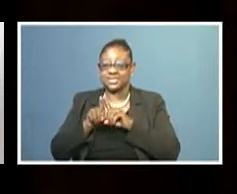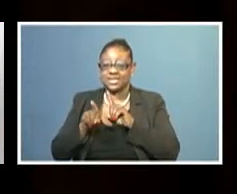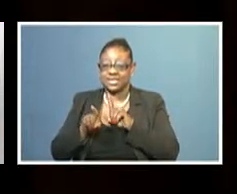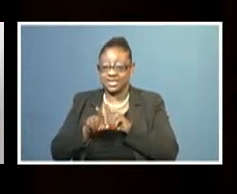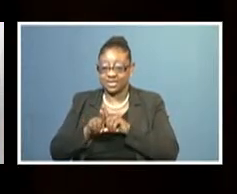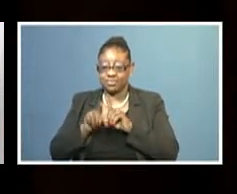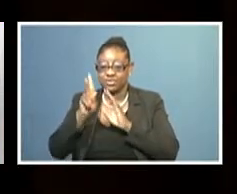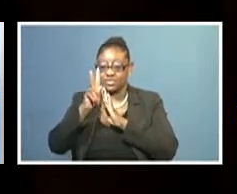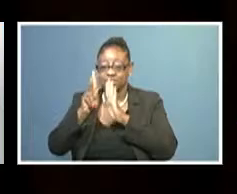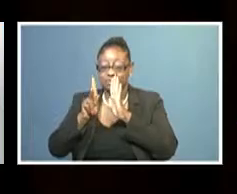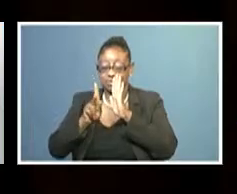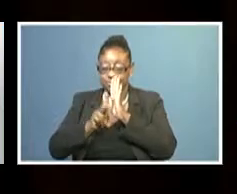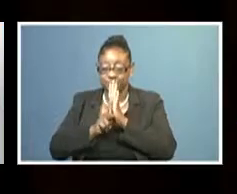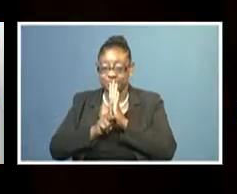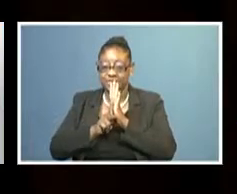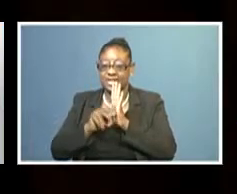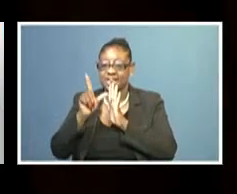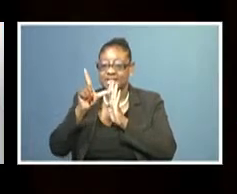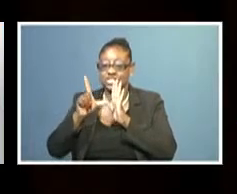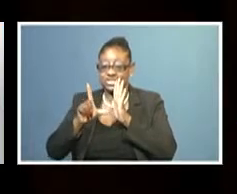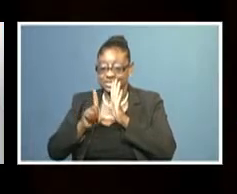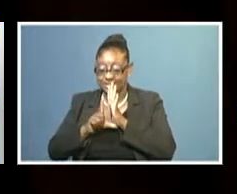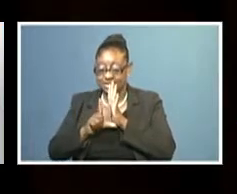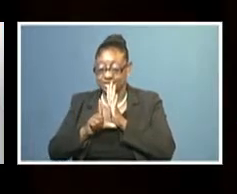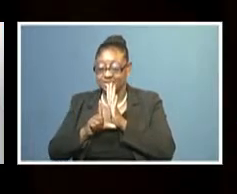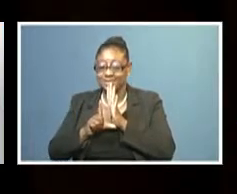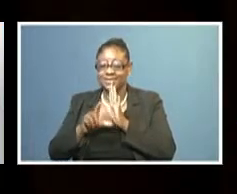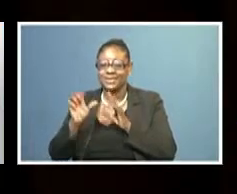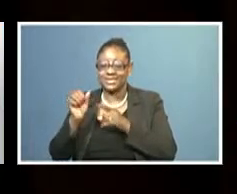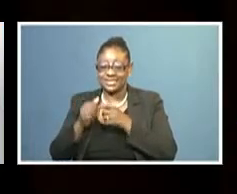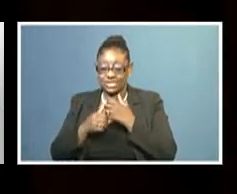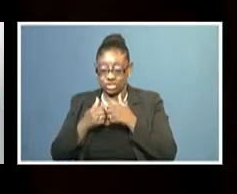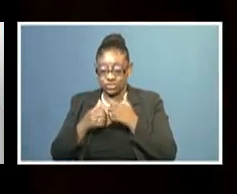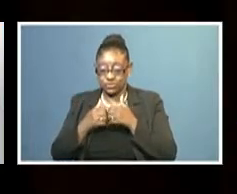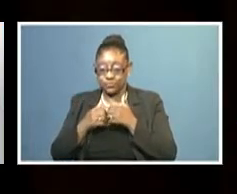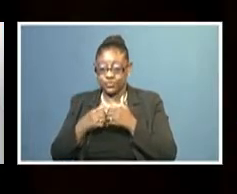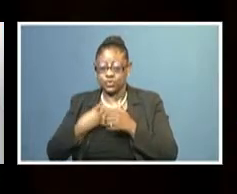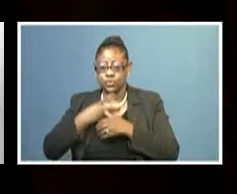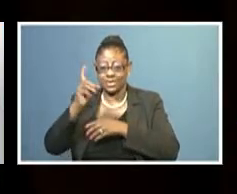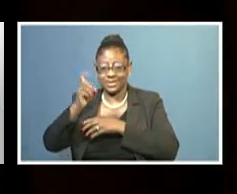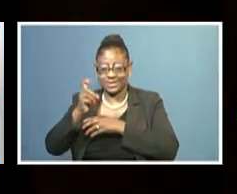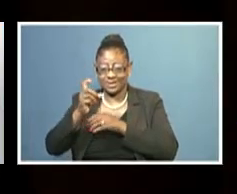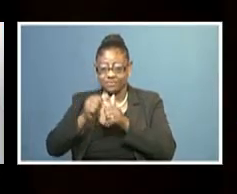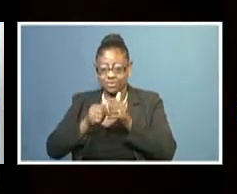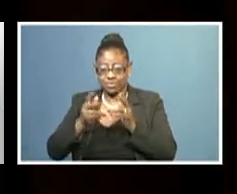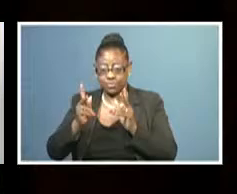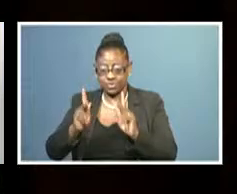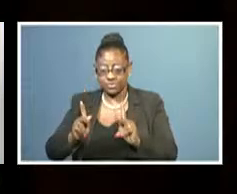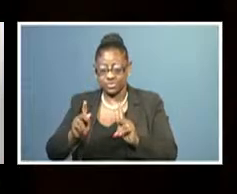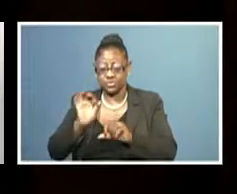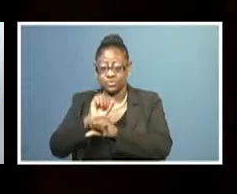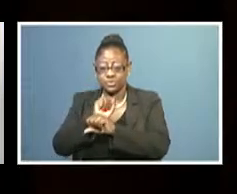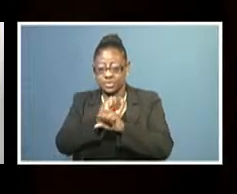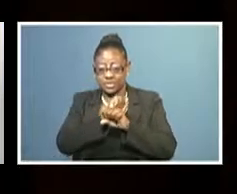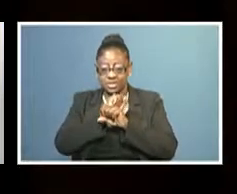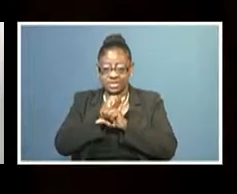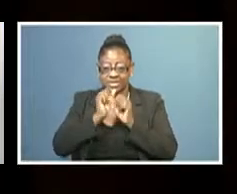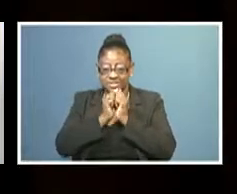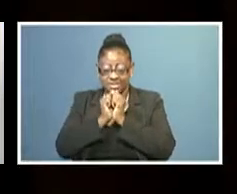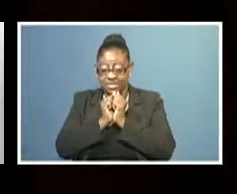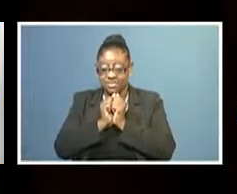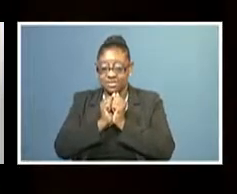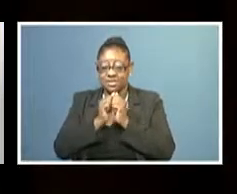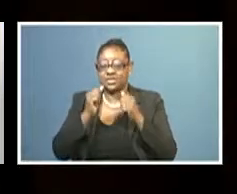a legislative issue. We need all hands on deck if we are to make significant